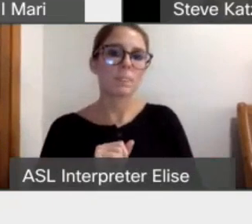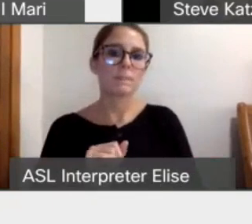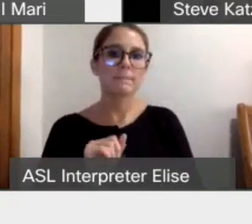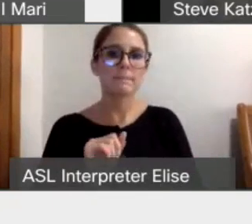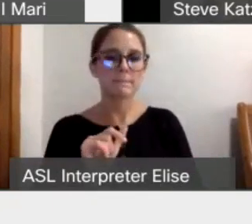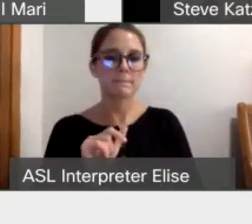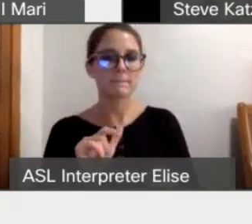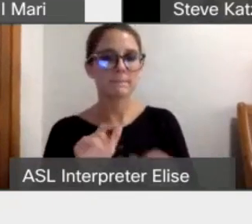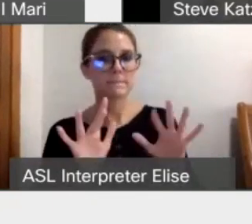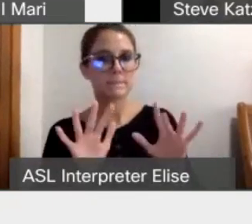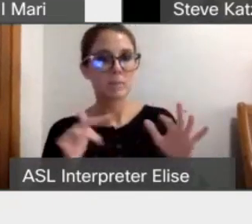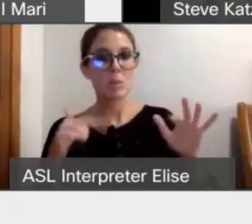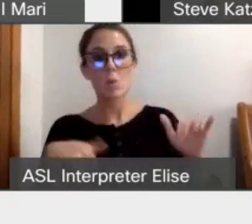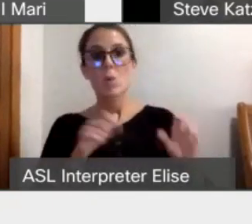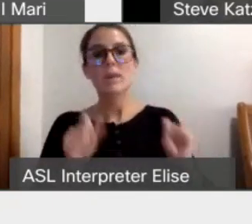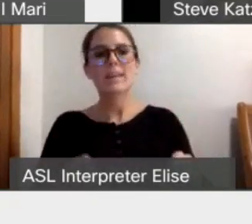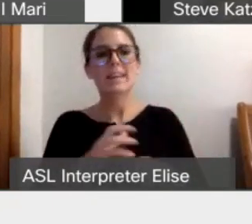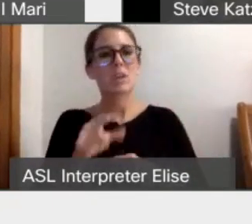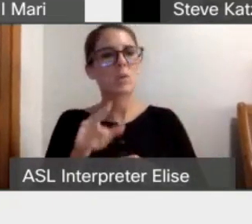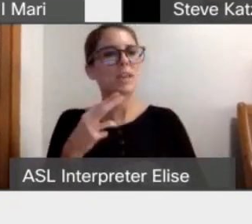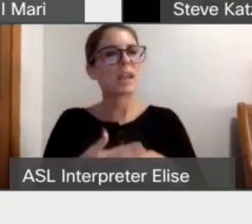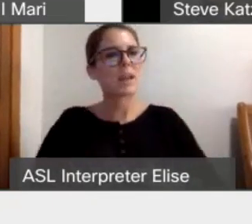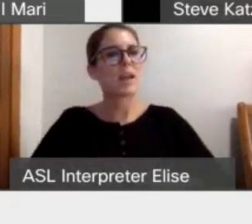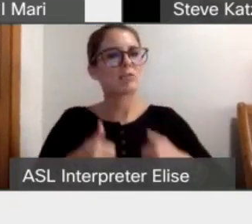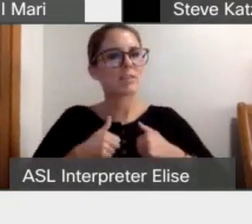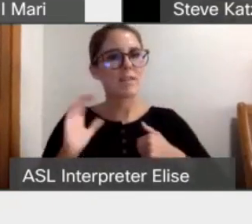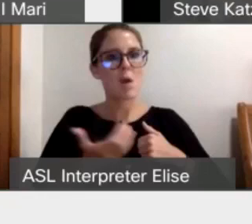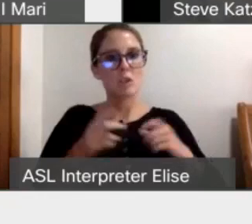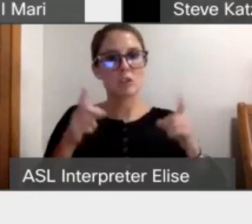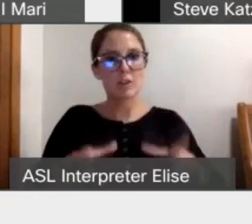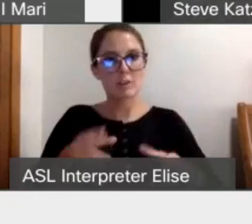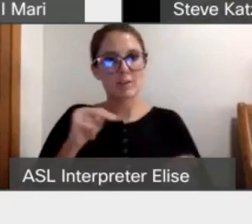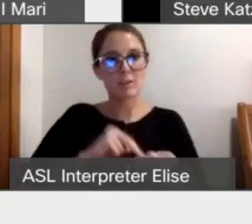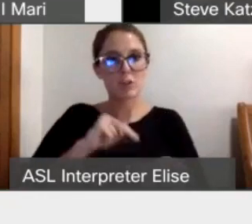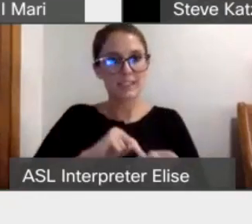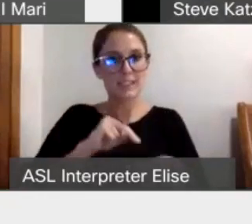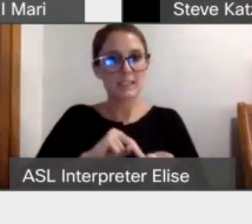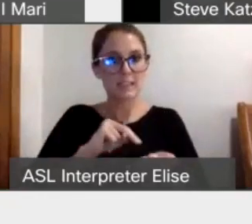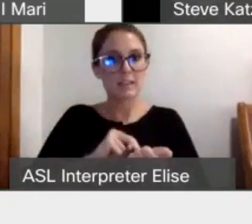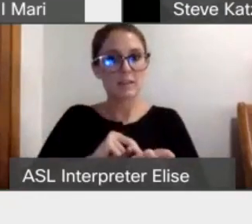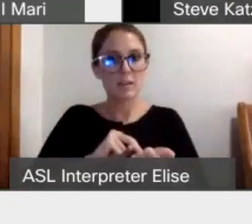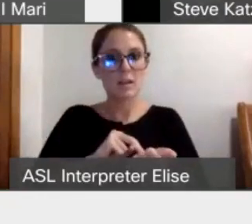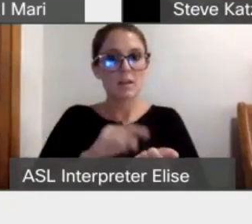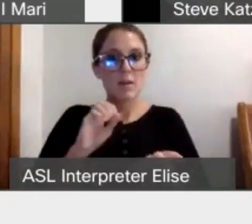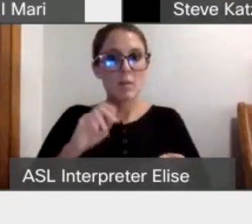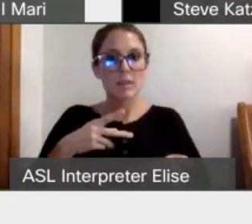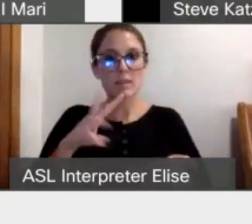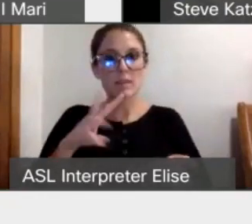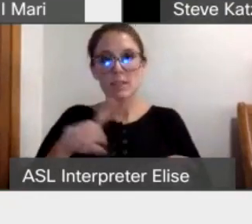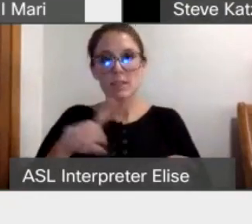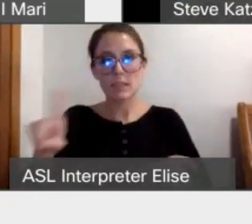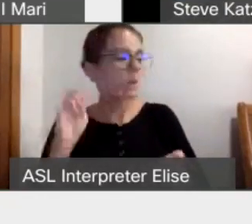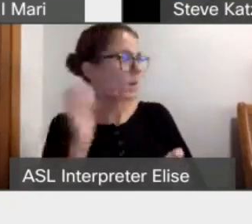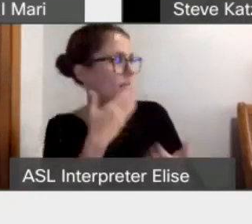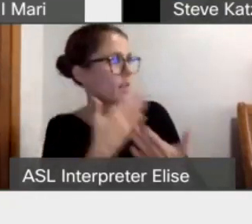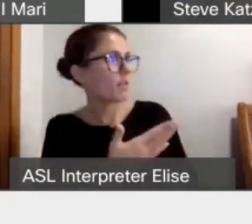We can get you the name and address of our Director of Nursing and Health Services at OPWDD. Okay, great. Thank you so